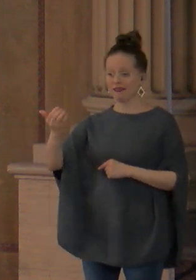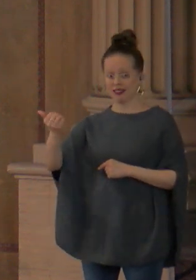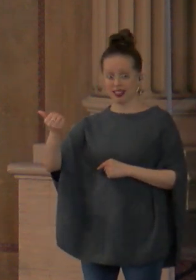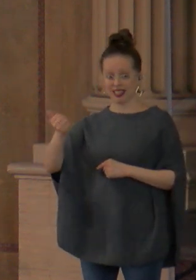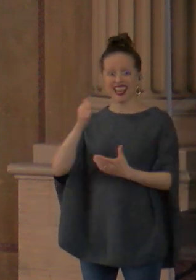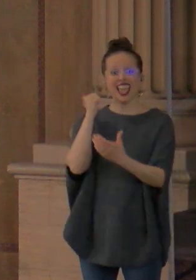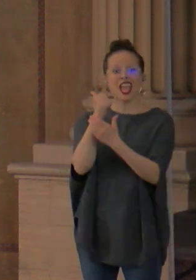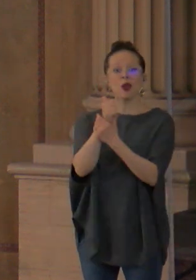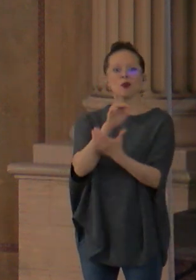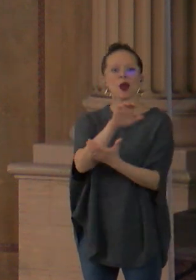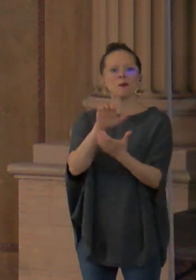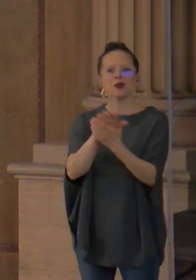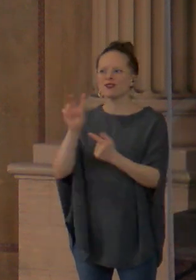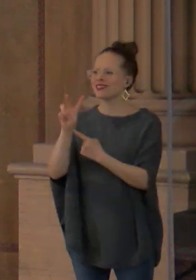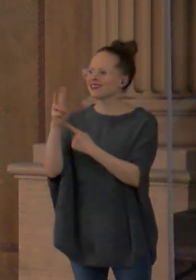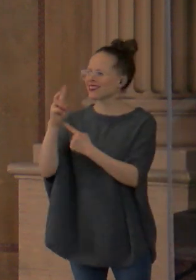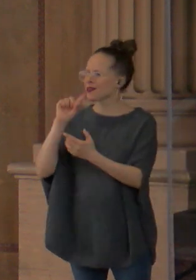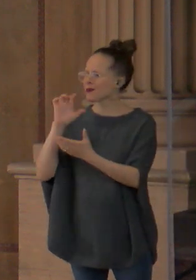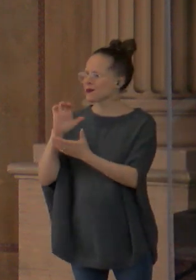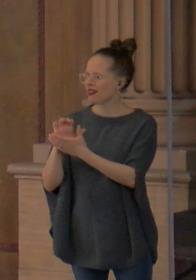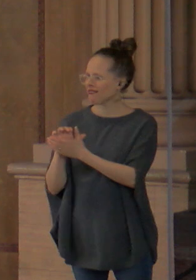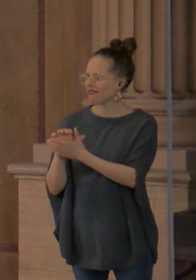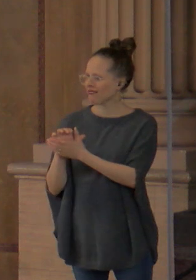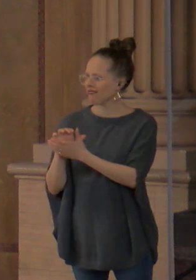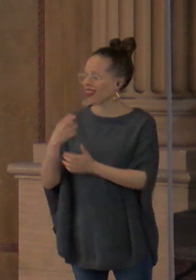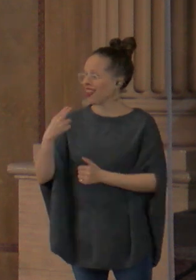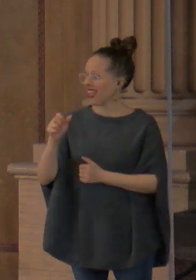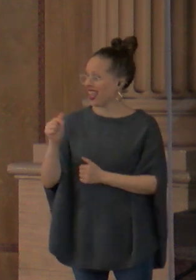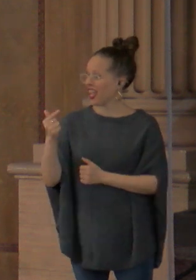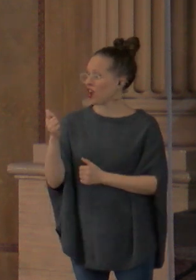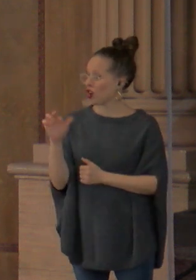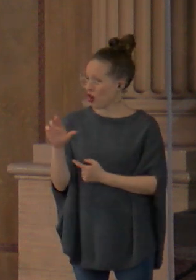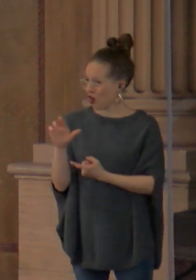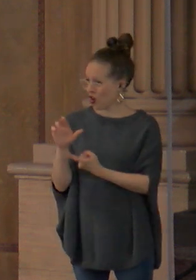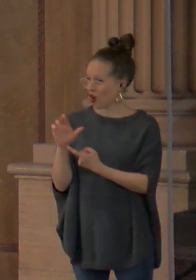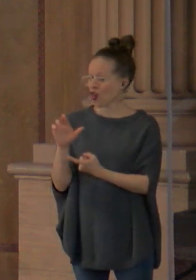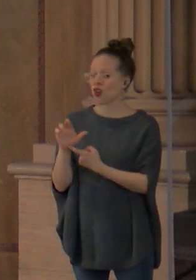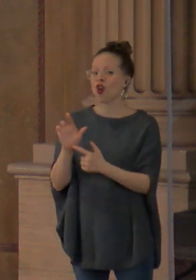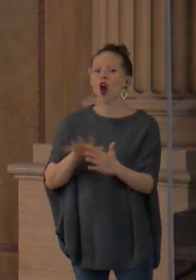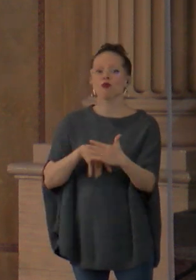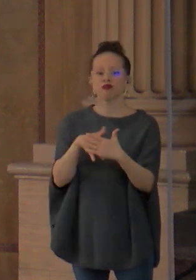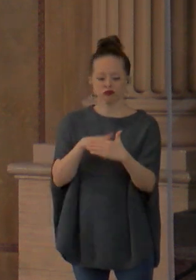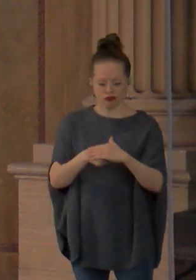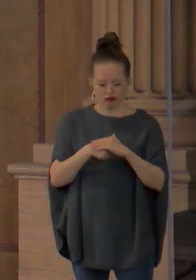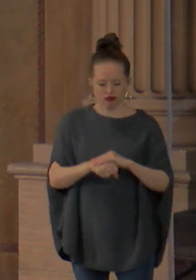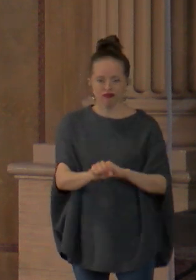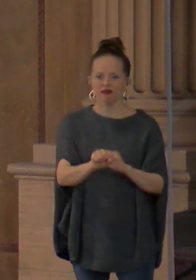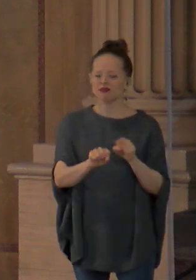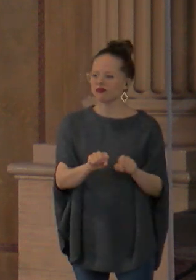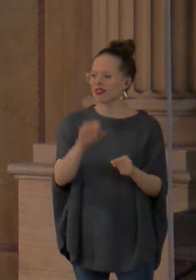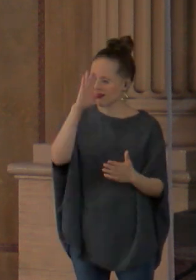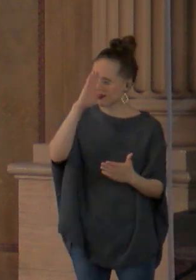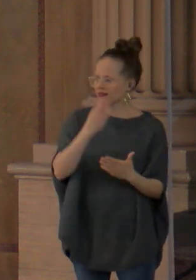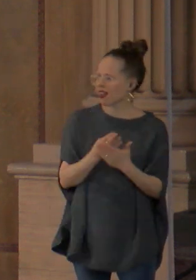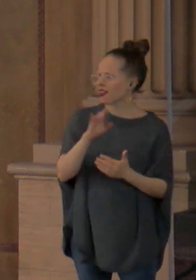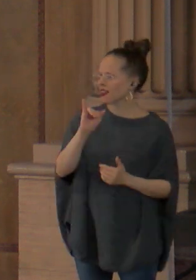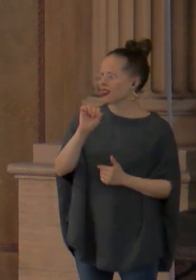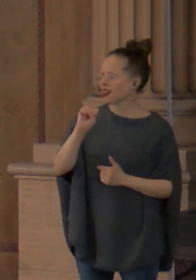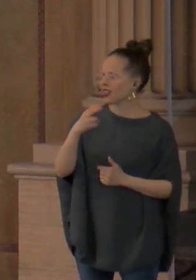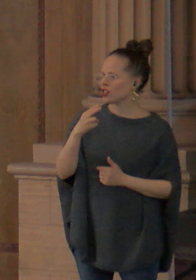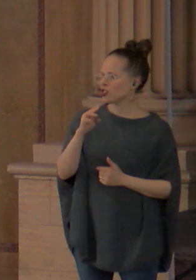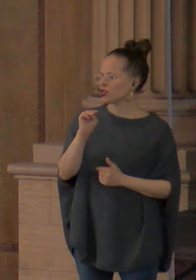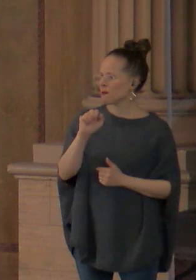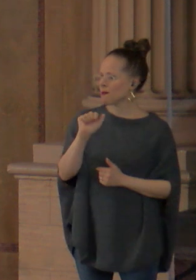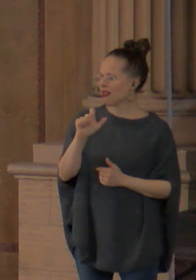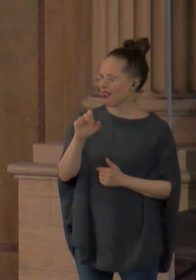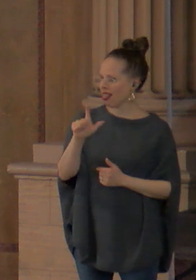wife, Hagar, the slave woman. And then she has a child named Ishmael. So notice what they're doing here. They're